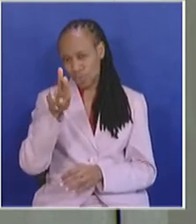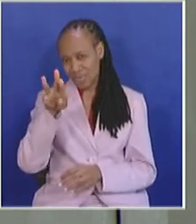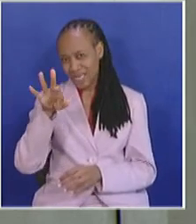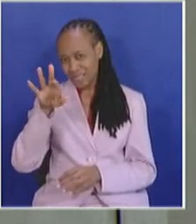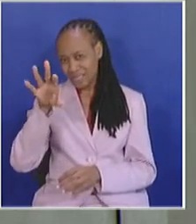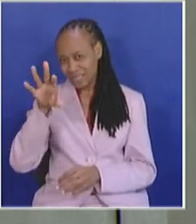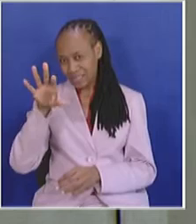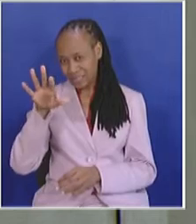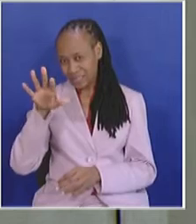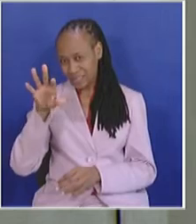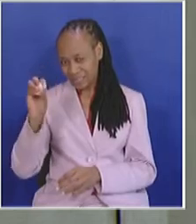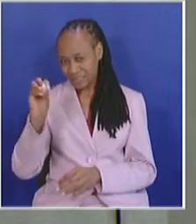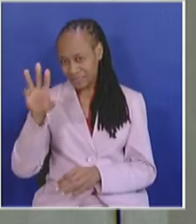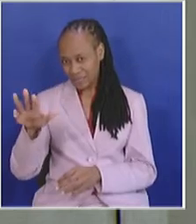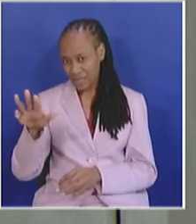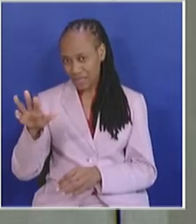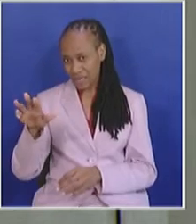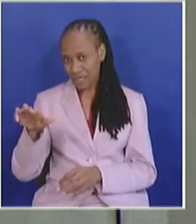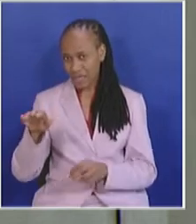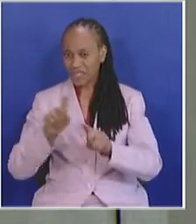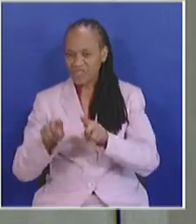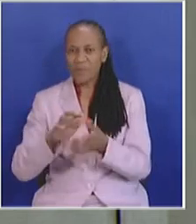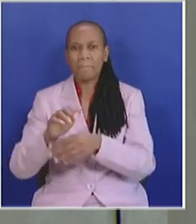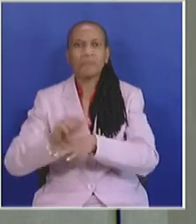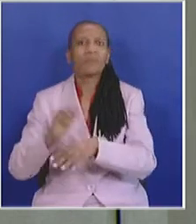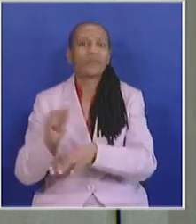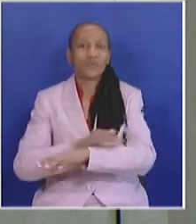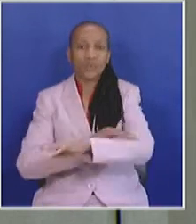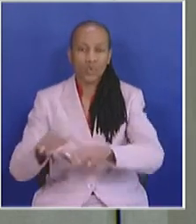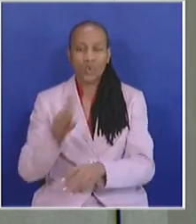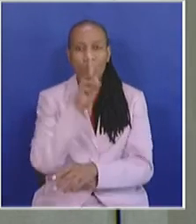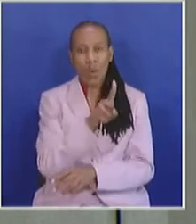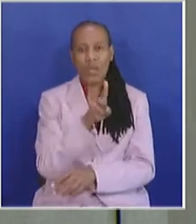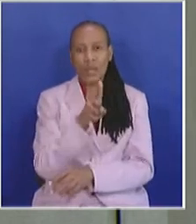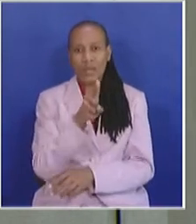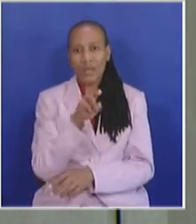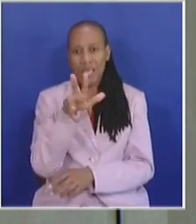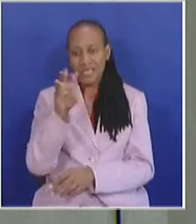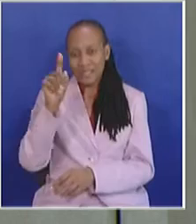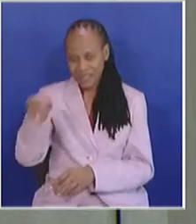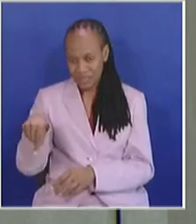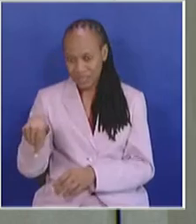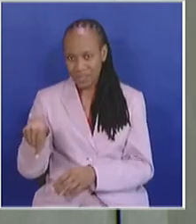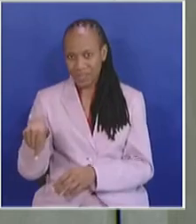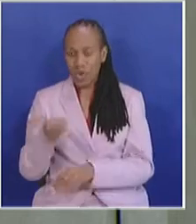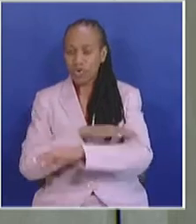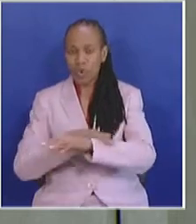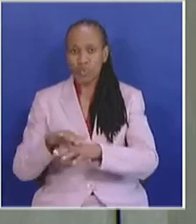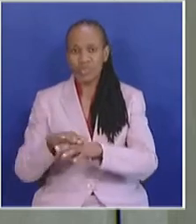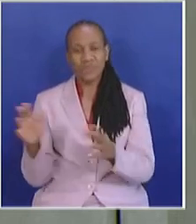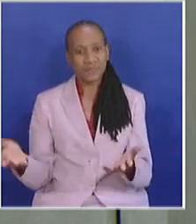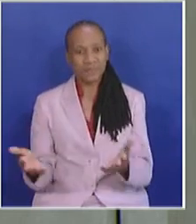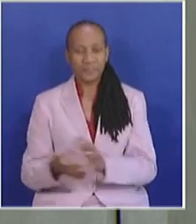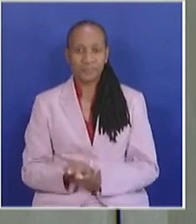259 kilometers gravel roads, and 140,000 kilometers or unproclaimed roads.